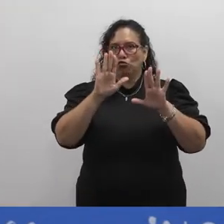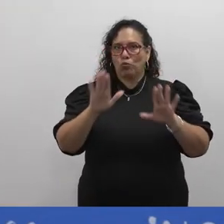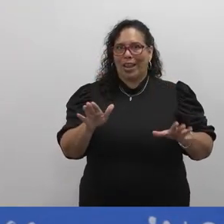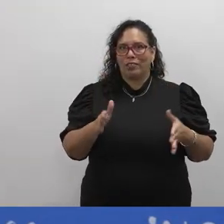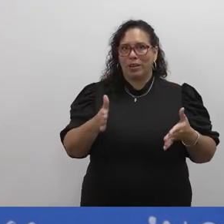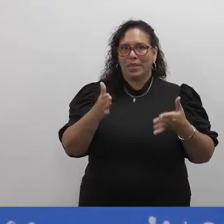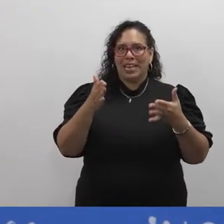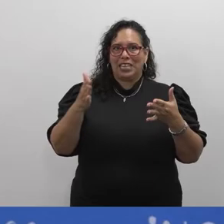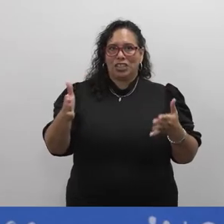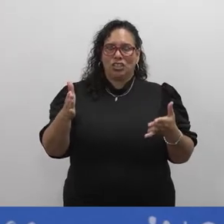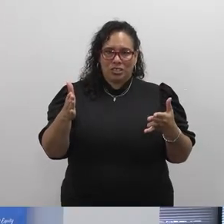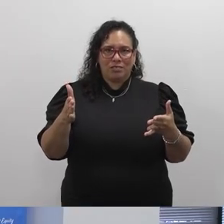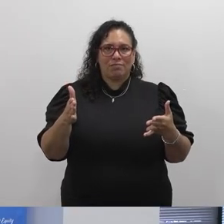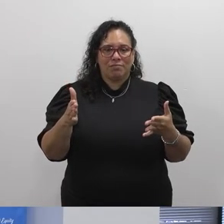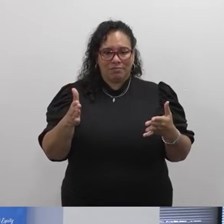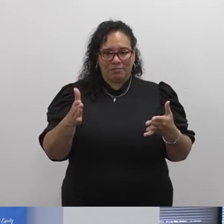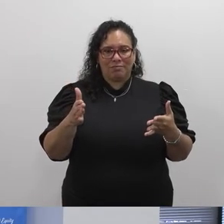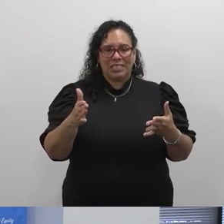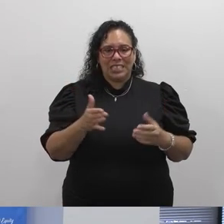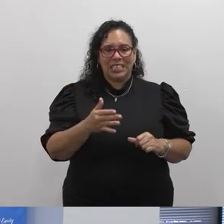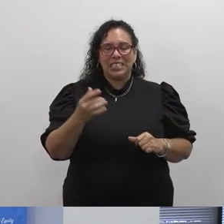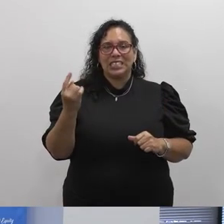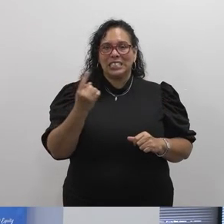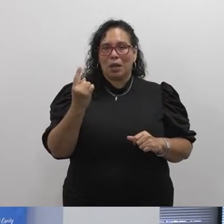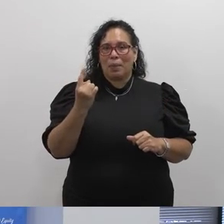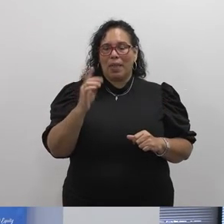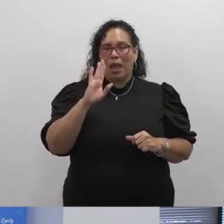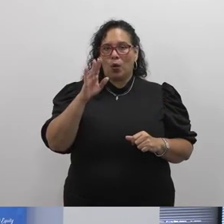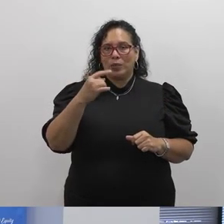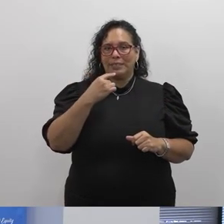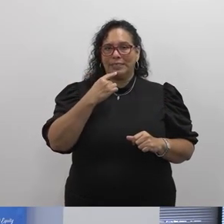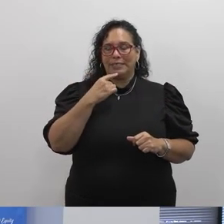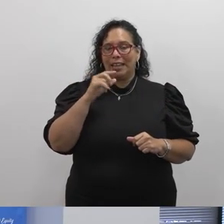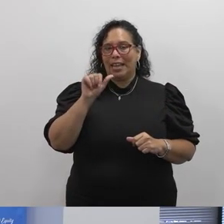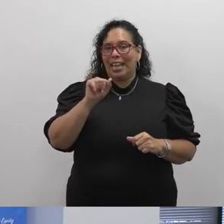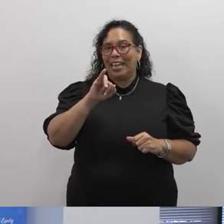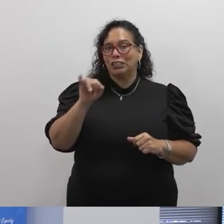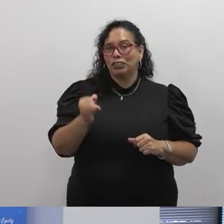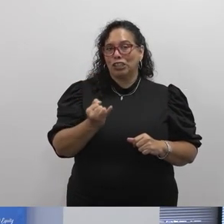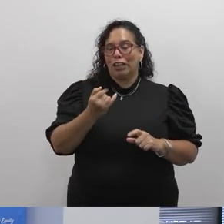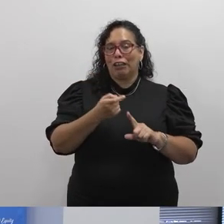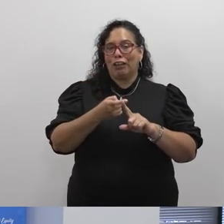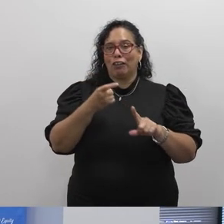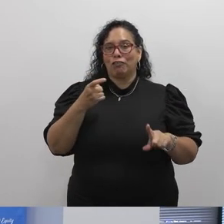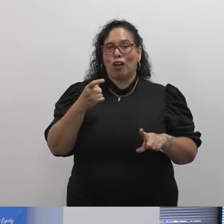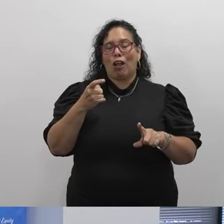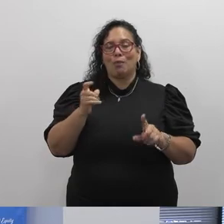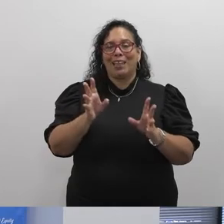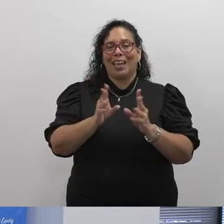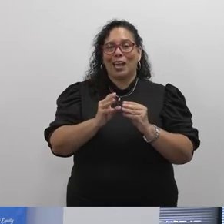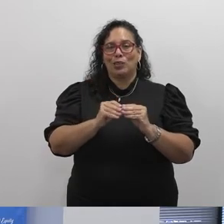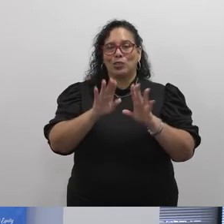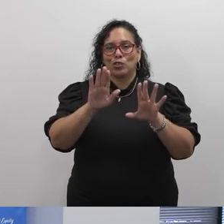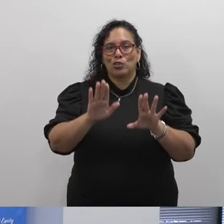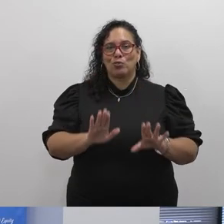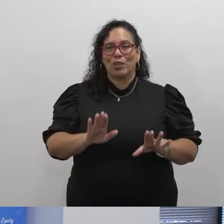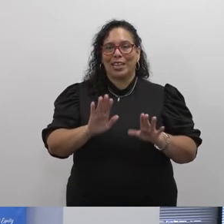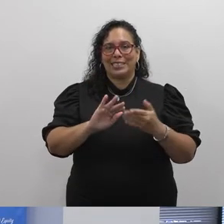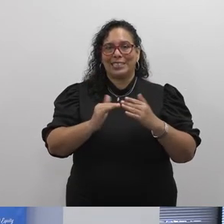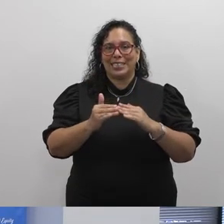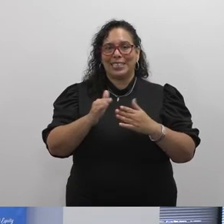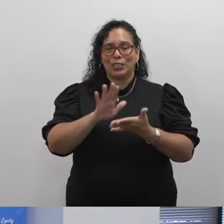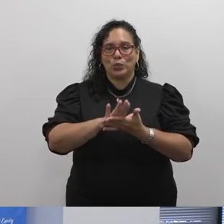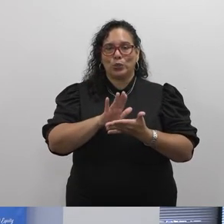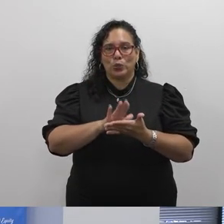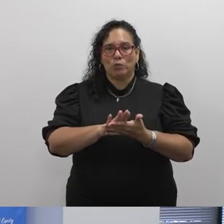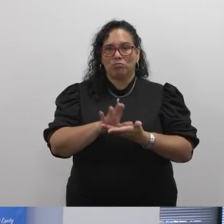tracking on your recommendations. It's also something I'll say that AJ Krabbel from the Council of Great City Schools has been very complimentary of the work